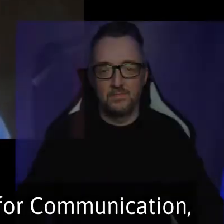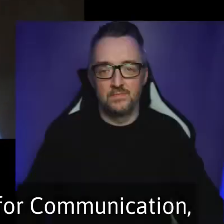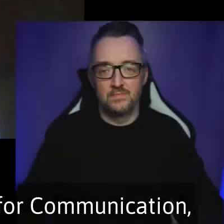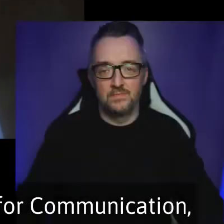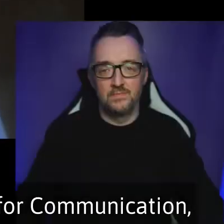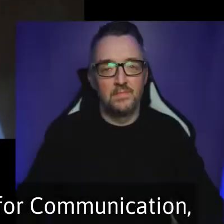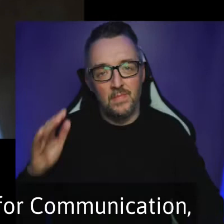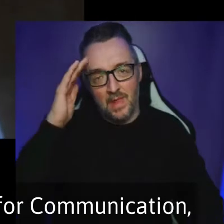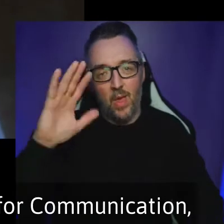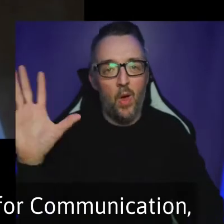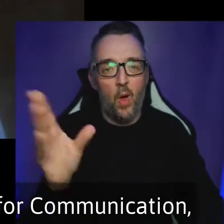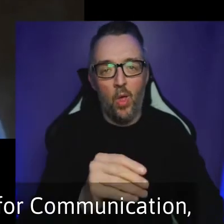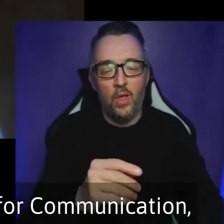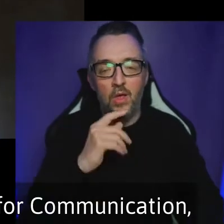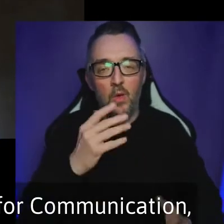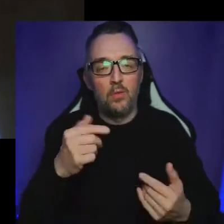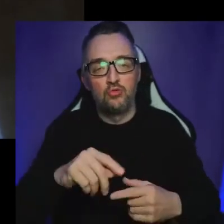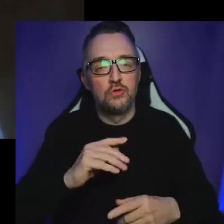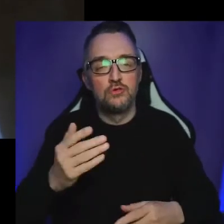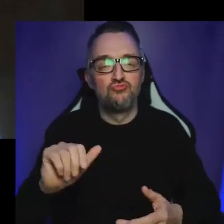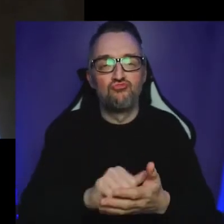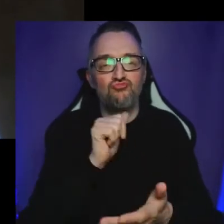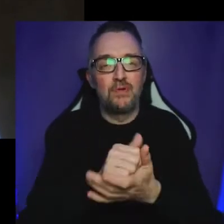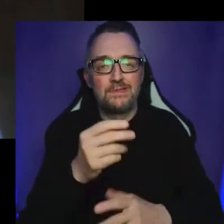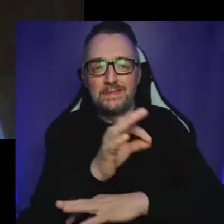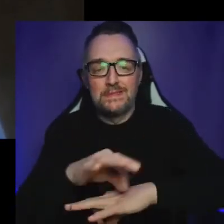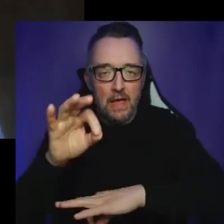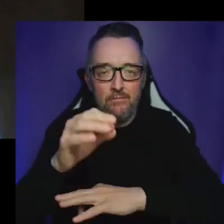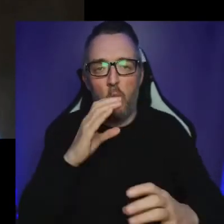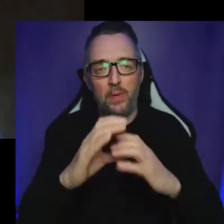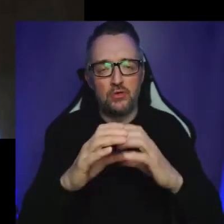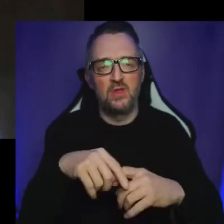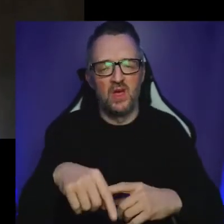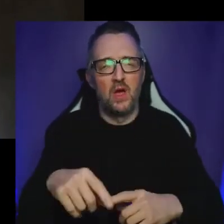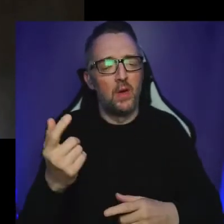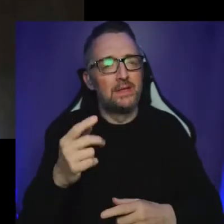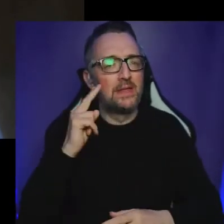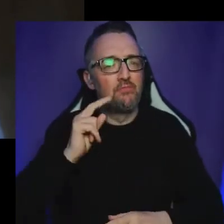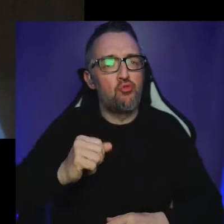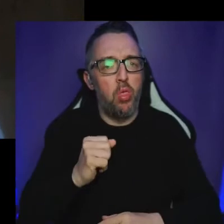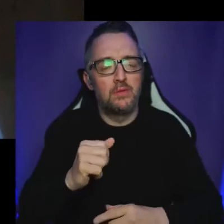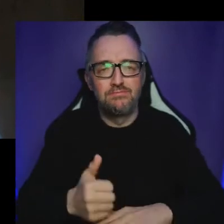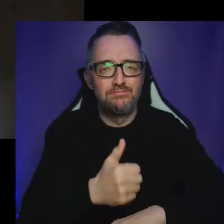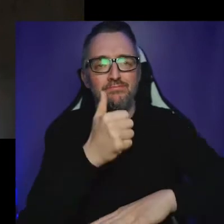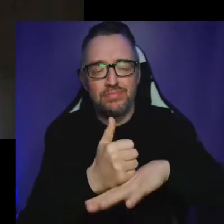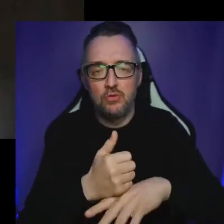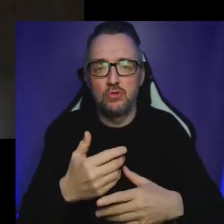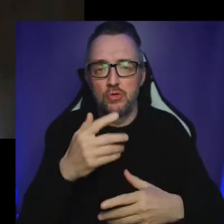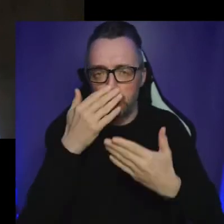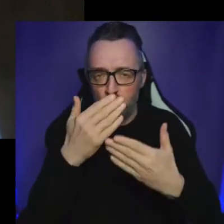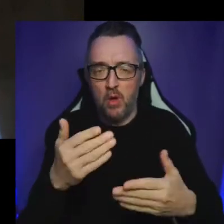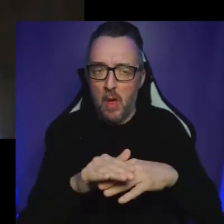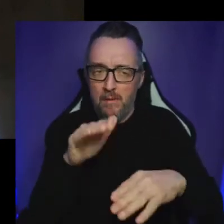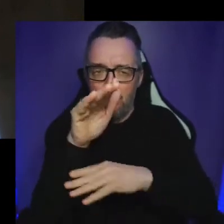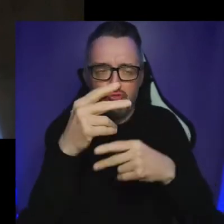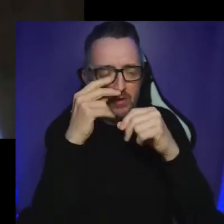Hi everyone and welcome to Right Design for Communication, a series of digital productions from Deaf Scotland showcasing a future vision where the design of the